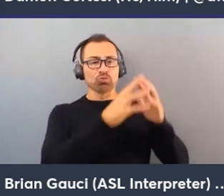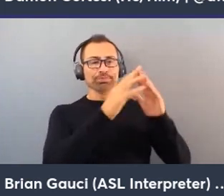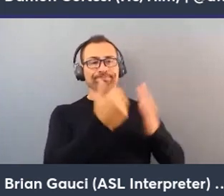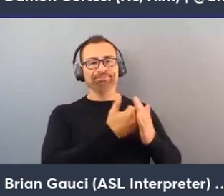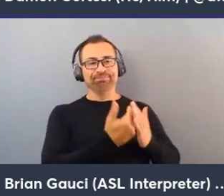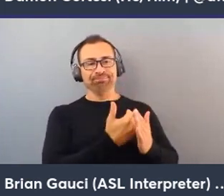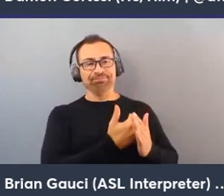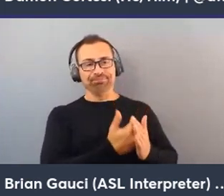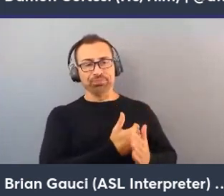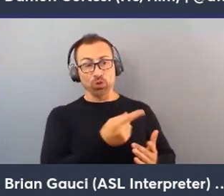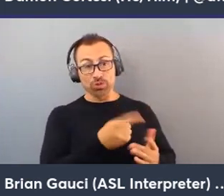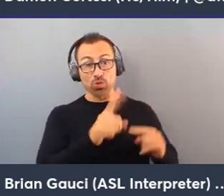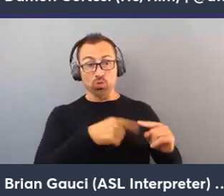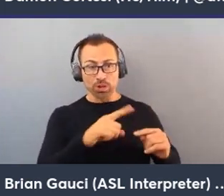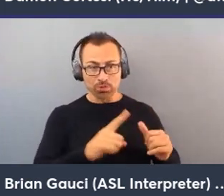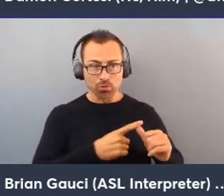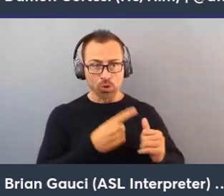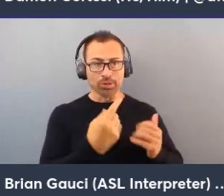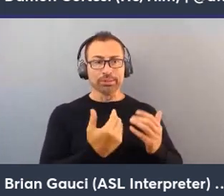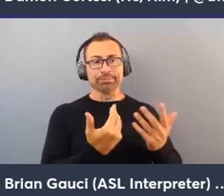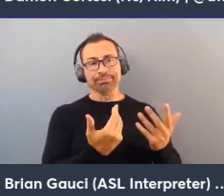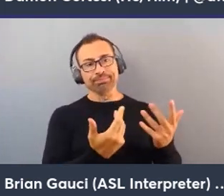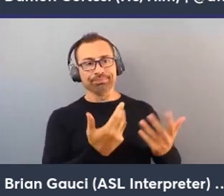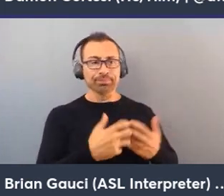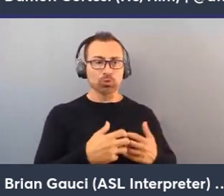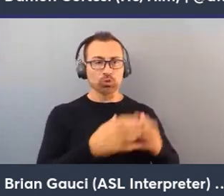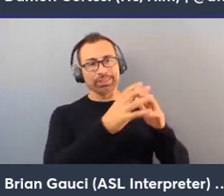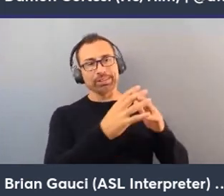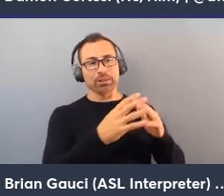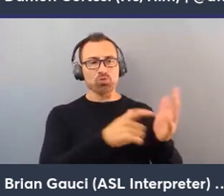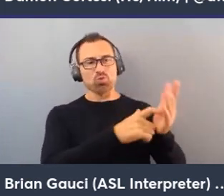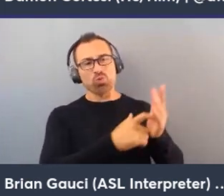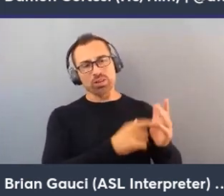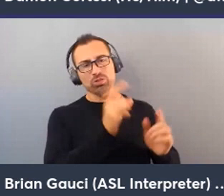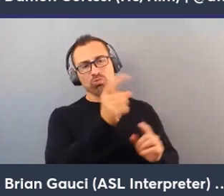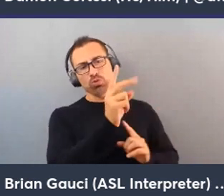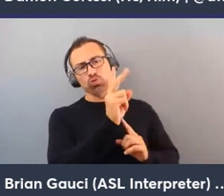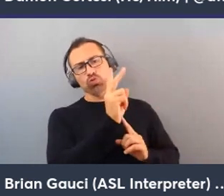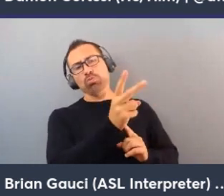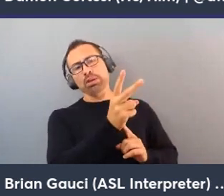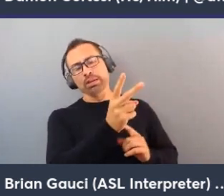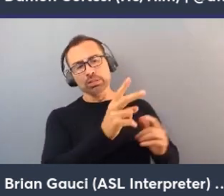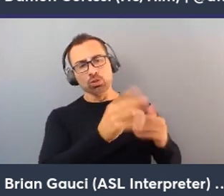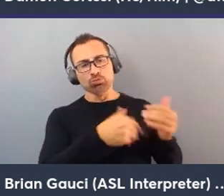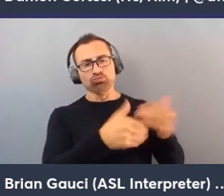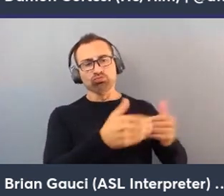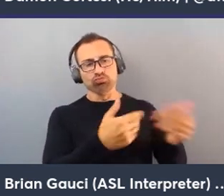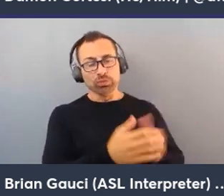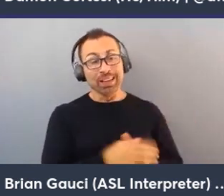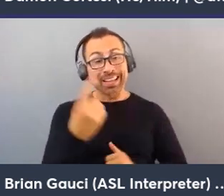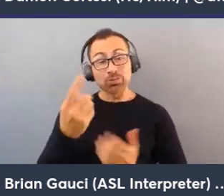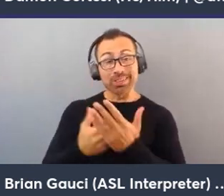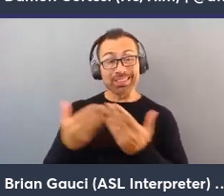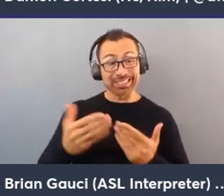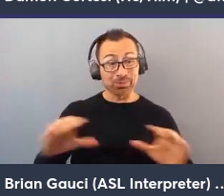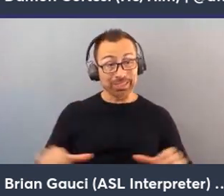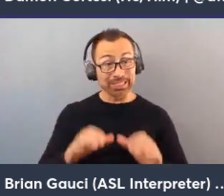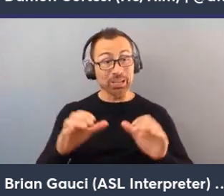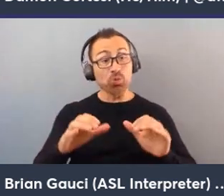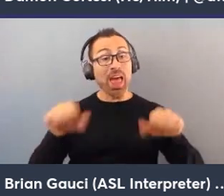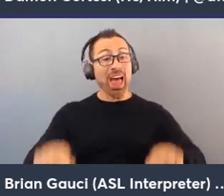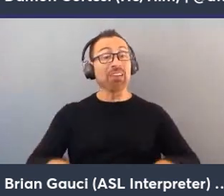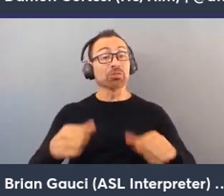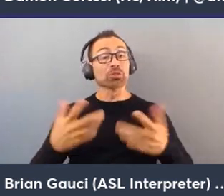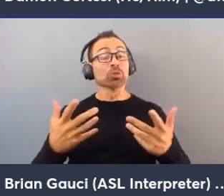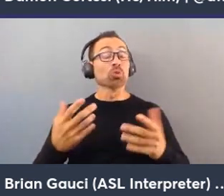going to take a couple minutes to spin up, right? But that's one of the other things we did with EMR Serverless is we added something called pre-initialized capacity.